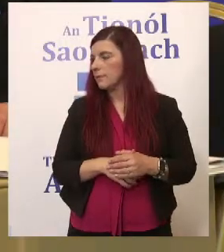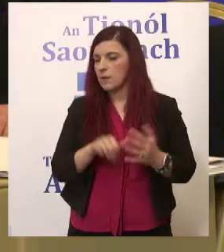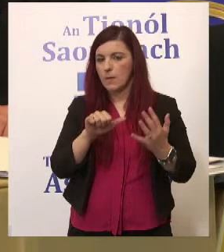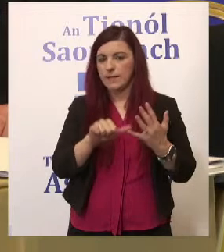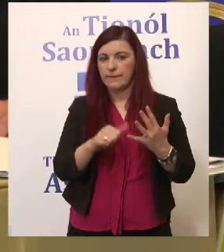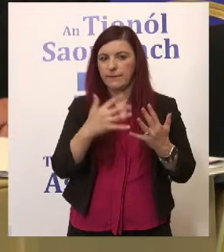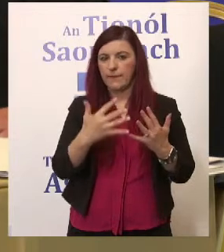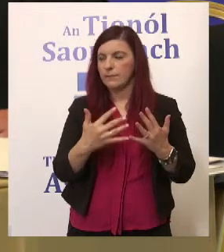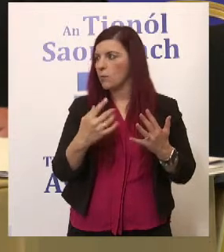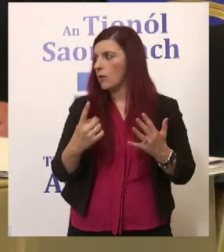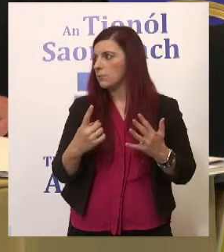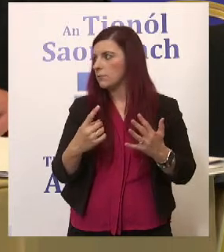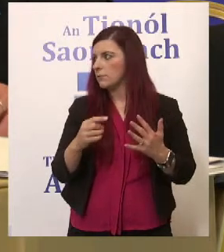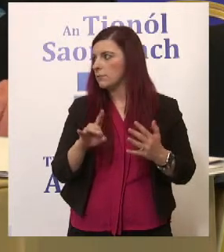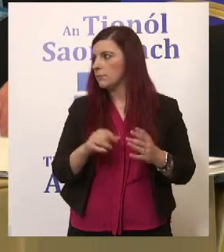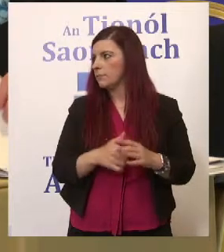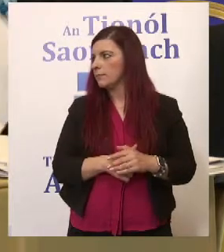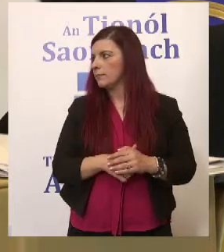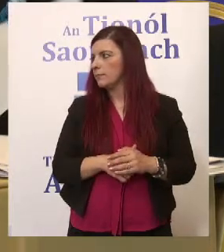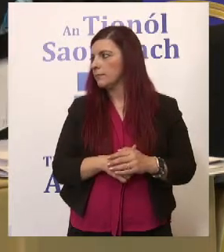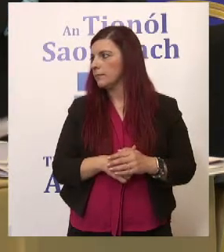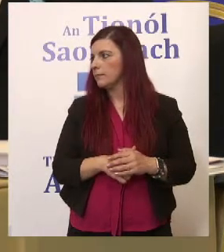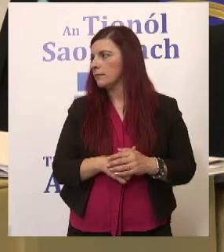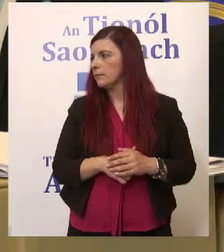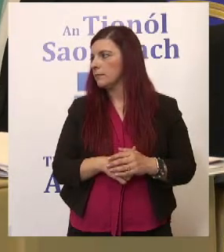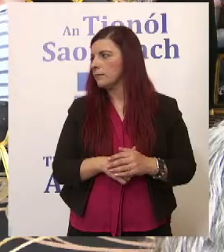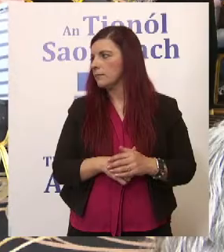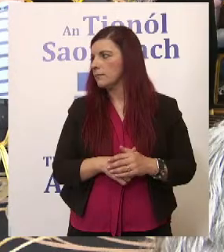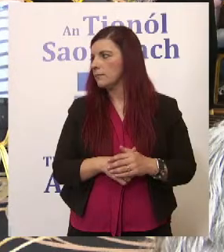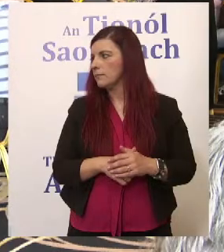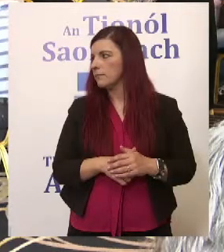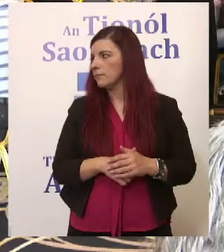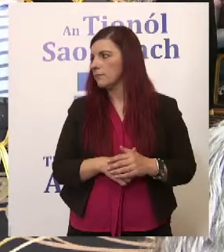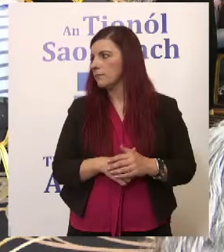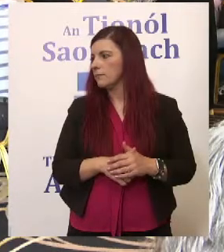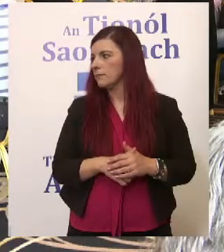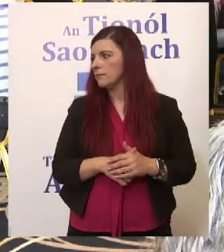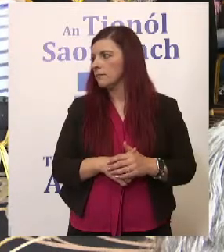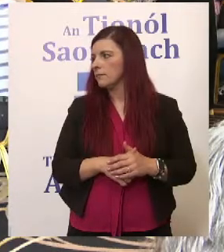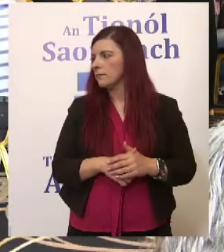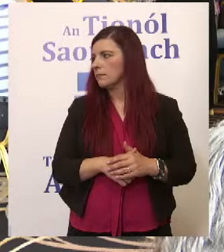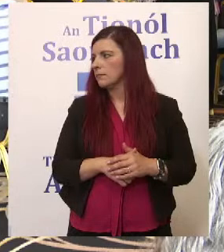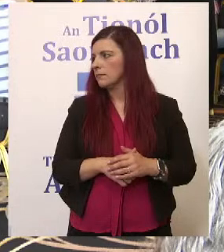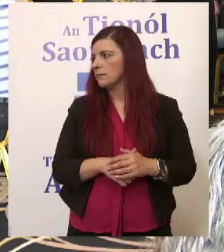5, and 1. And again, thanks again to Dr. Reedy for her time.